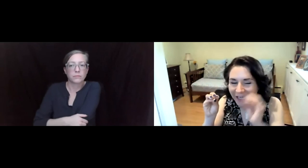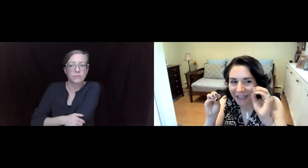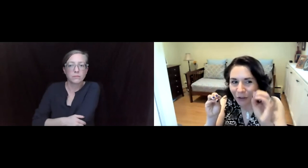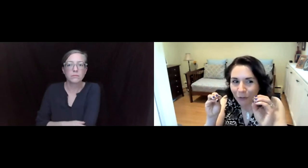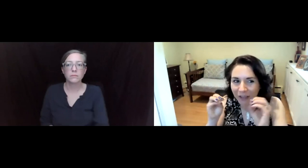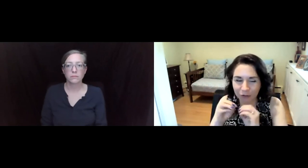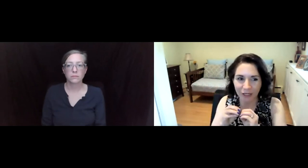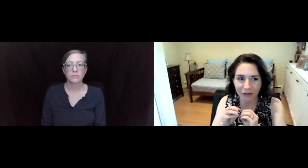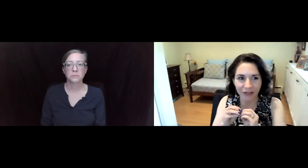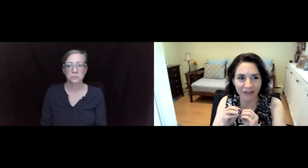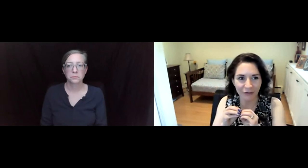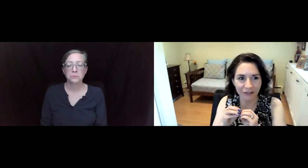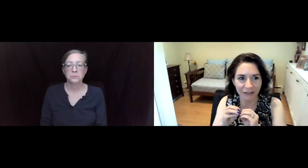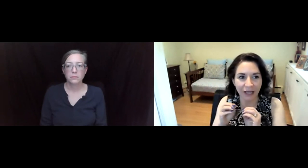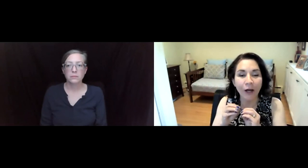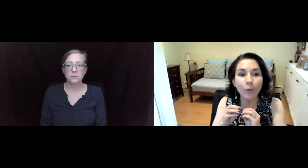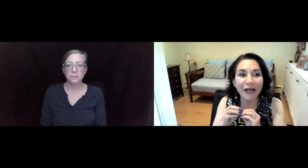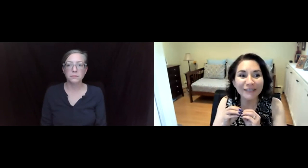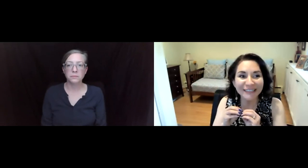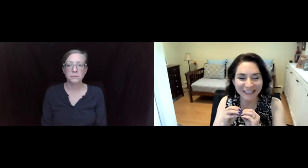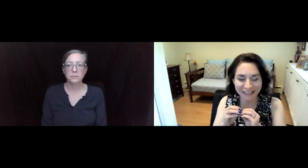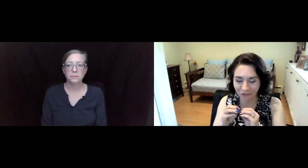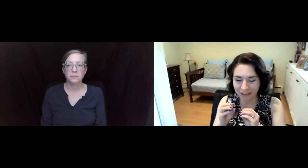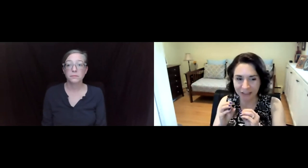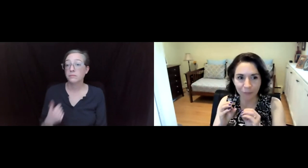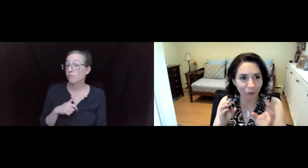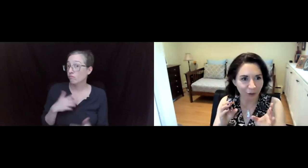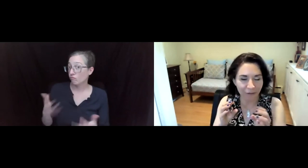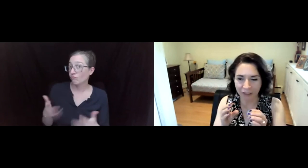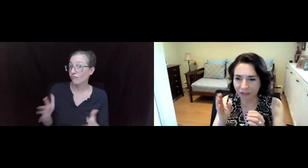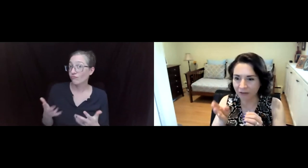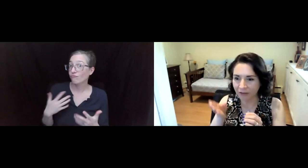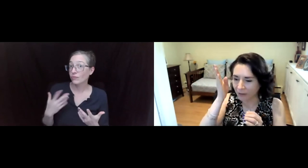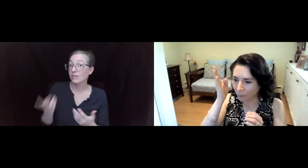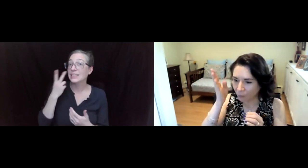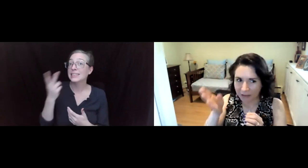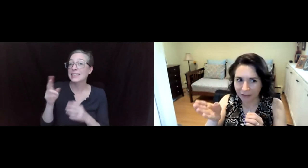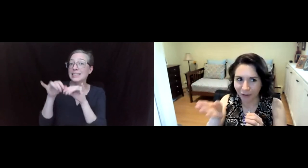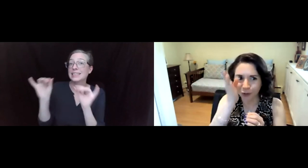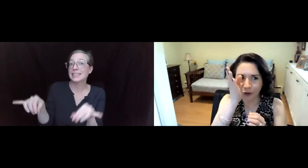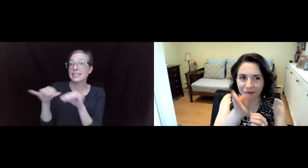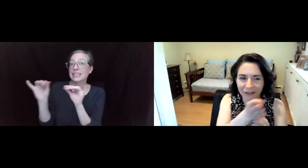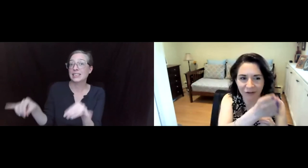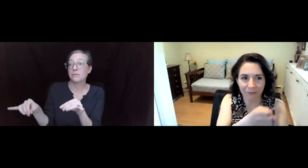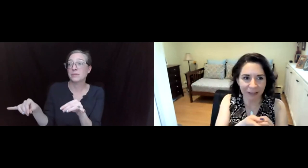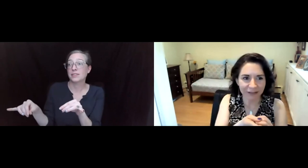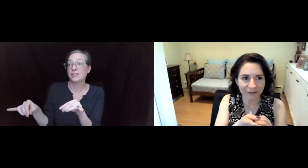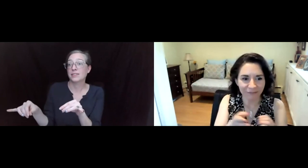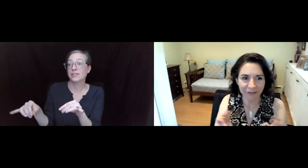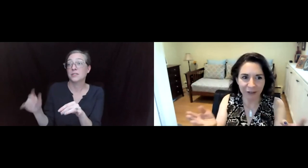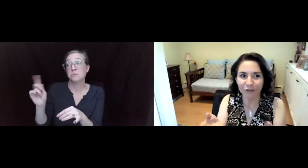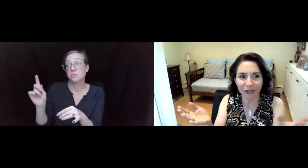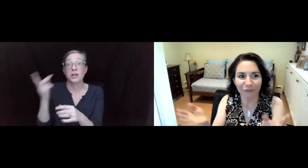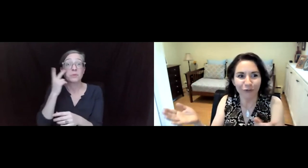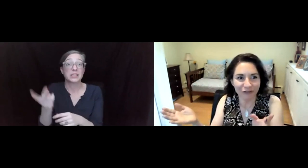area and the other one is gonna locate in another area. We have seen systems, for example, when we have mixture, we can see 2 or 3 different bands.